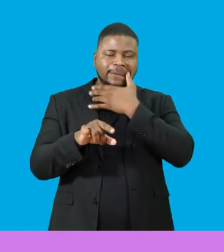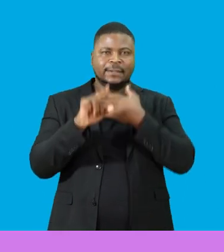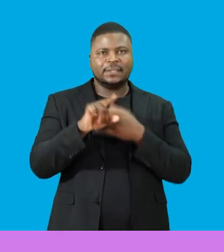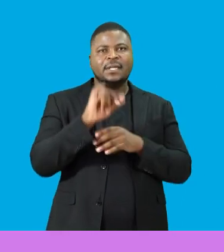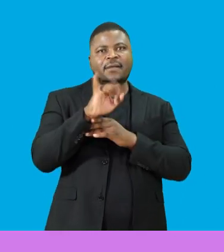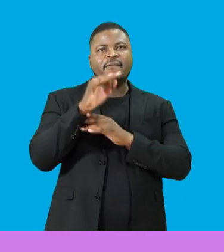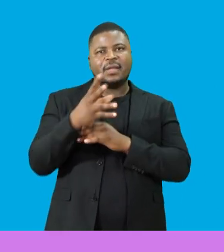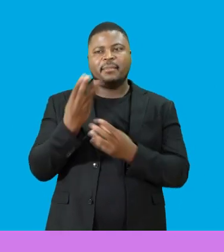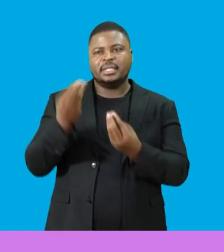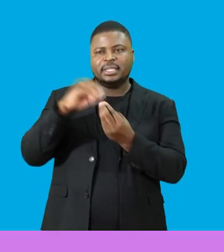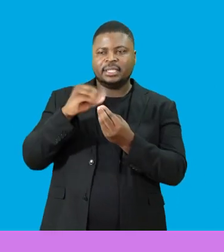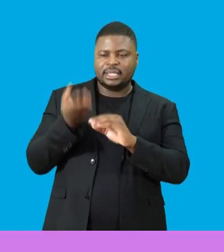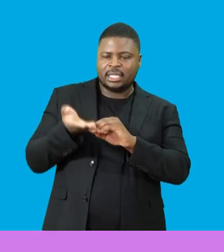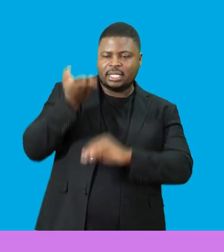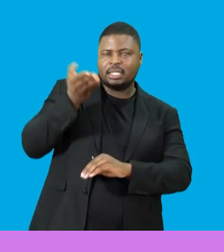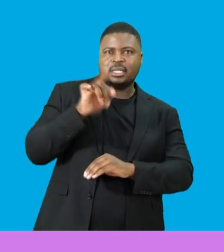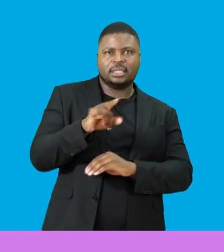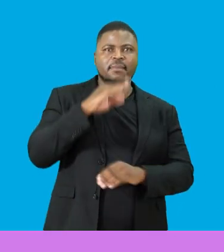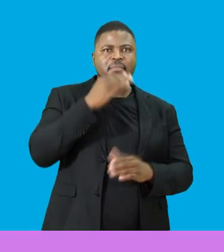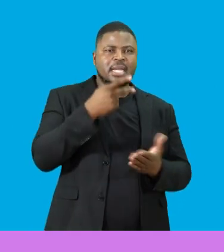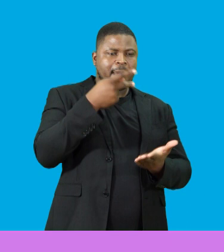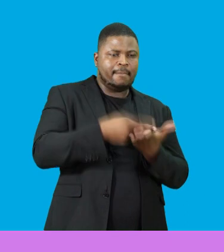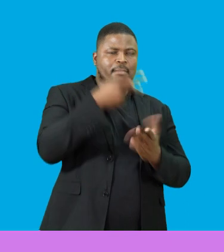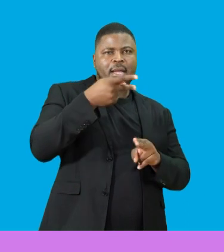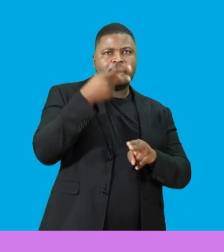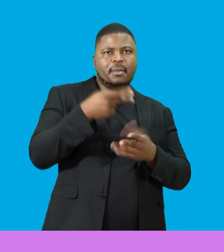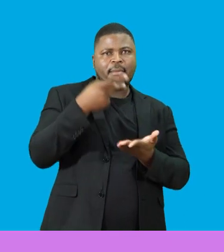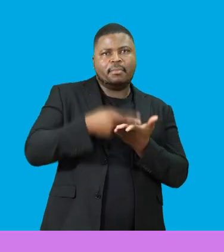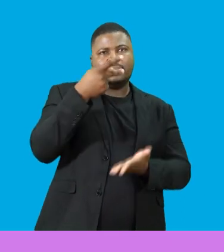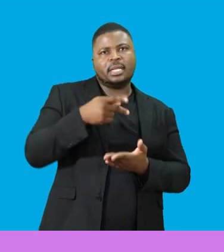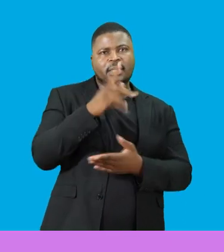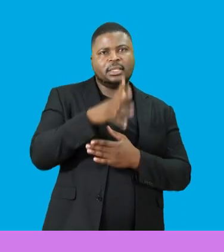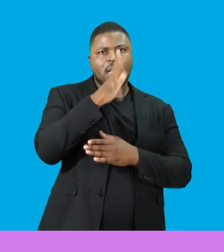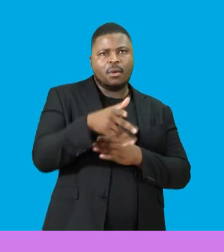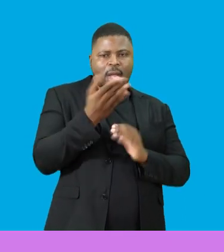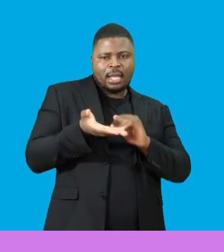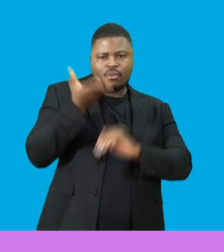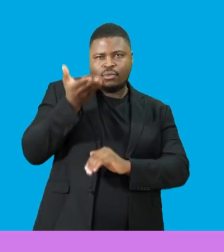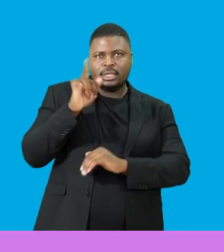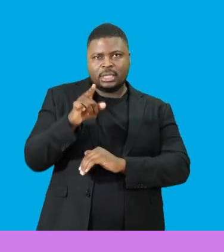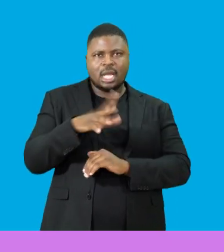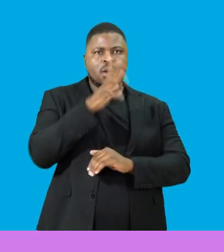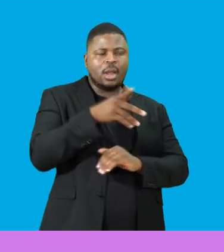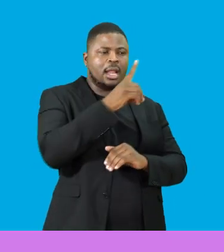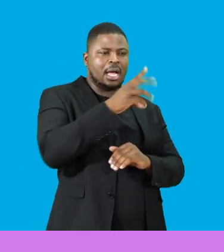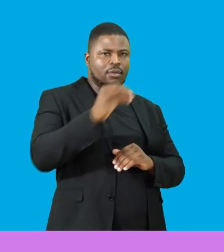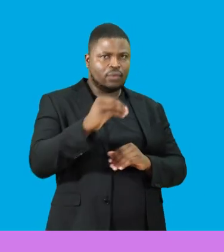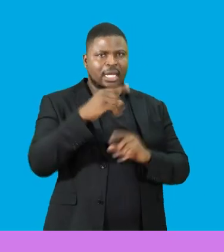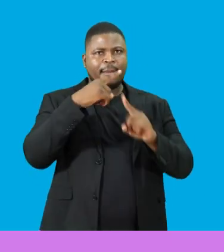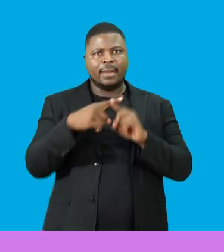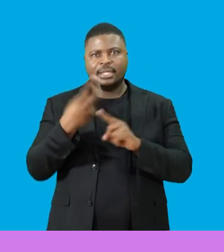was a percentage increase, it means the price was increased by 20%. Then we'll say 100 plus 20%, which gives